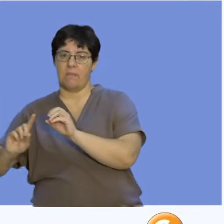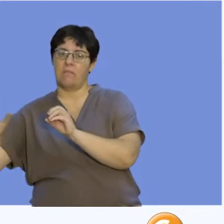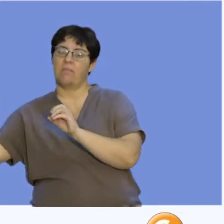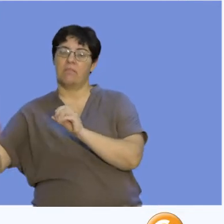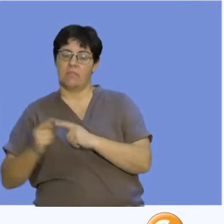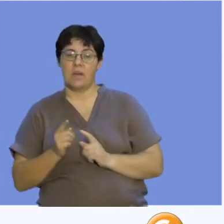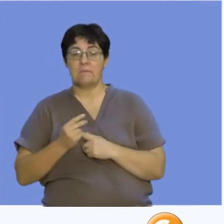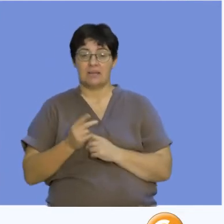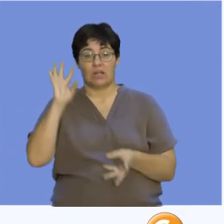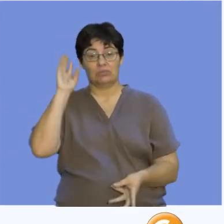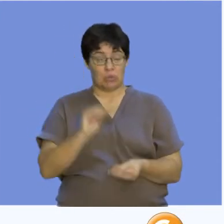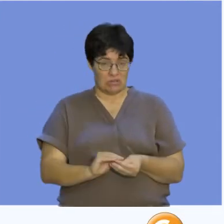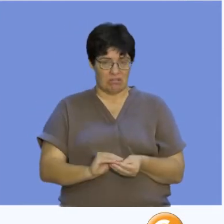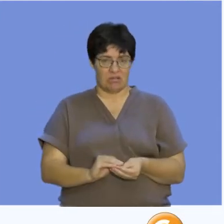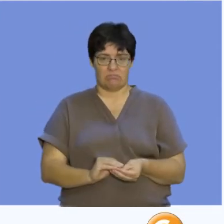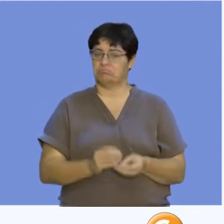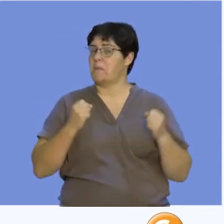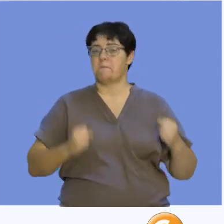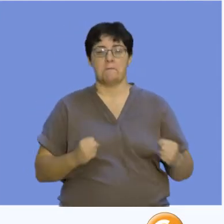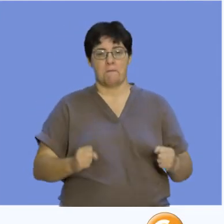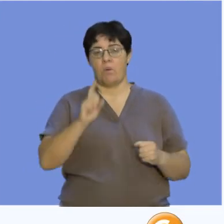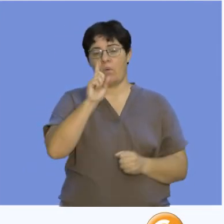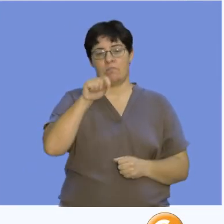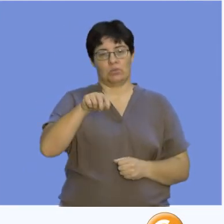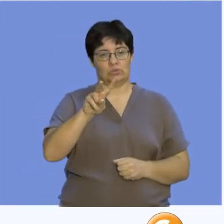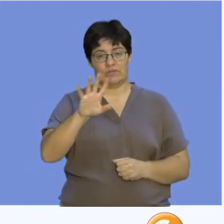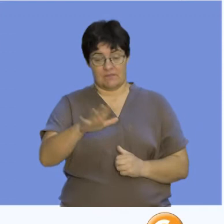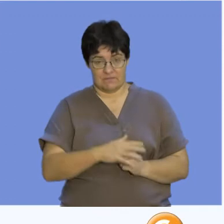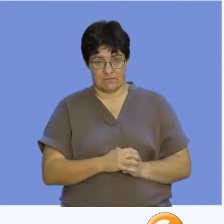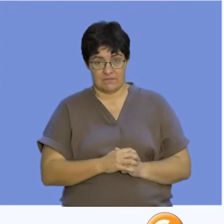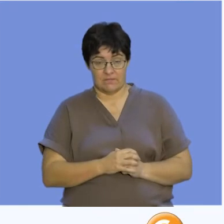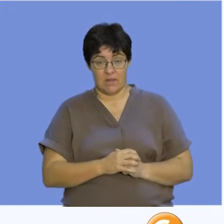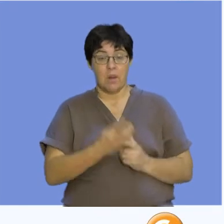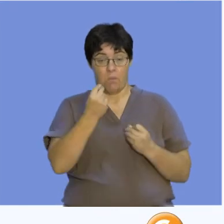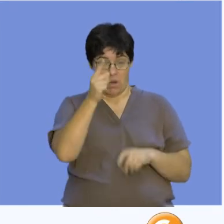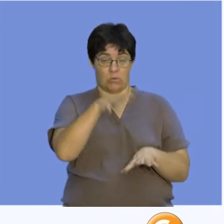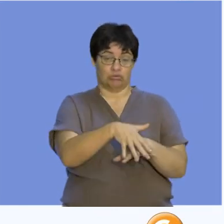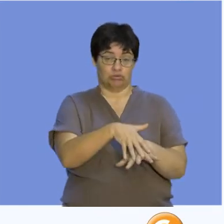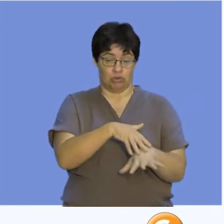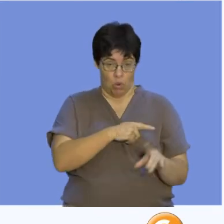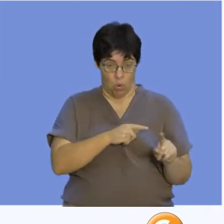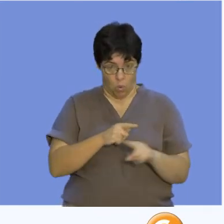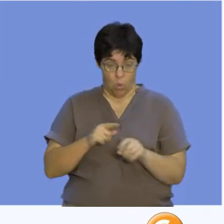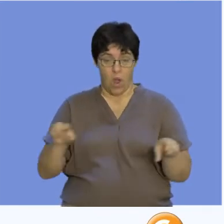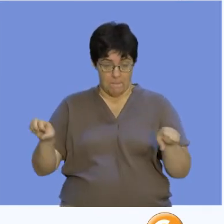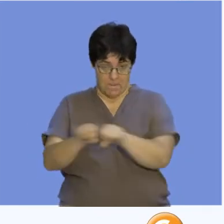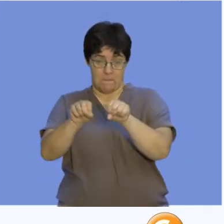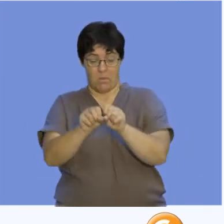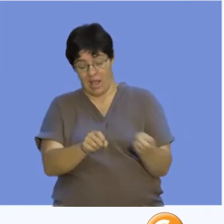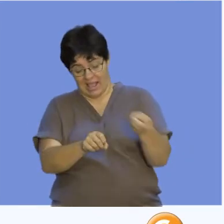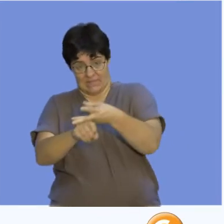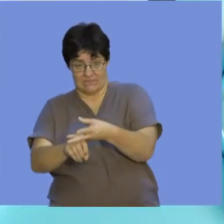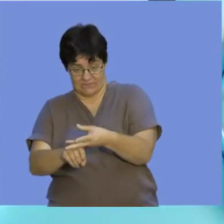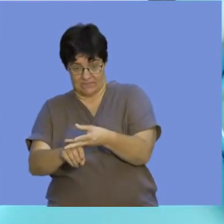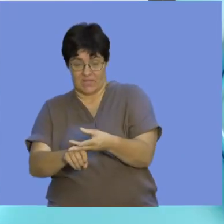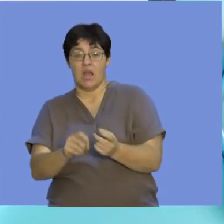but my total is still 1,25. Number 1 goes slower because of the collision, and number